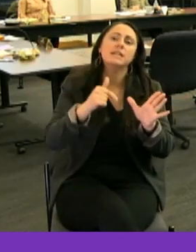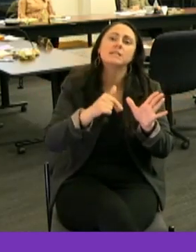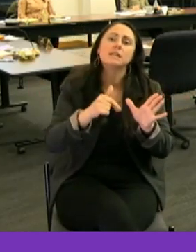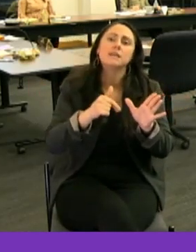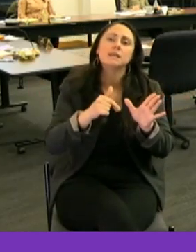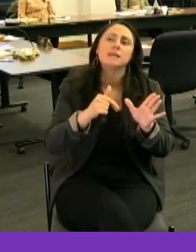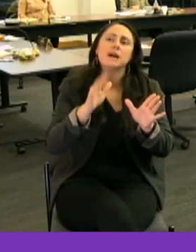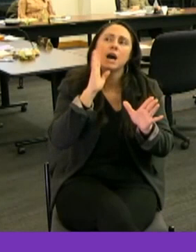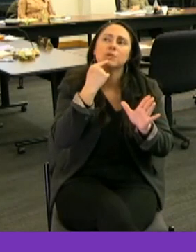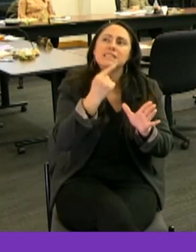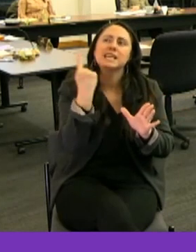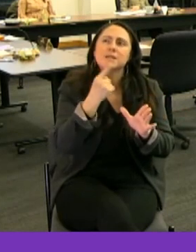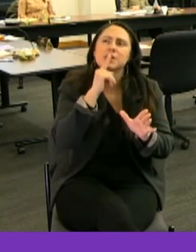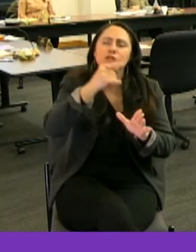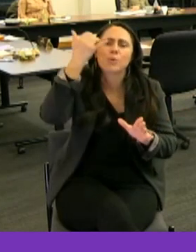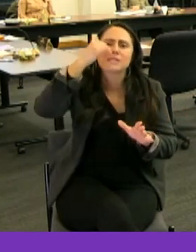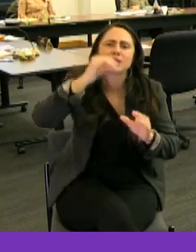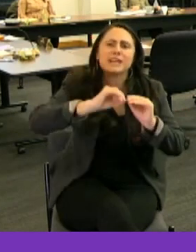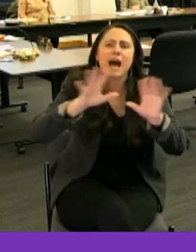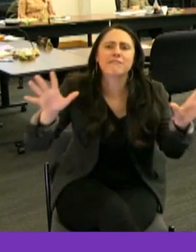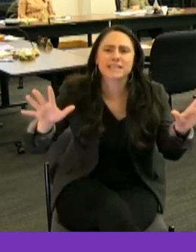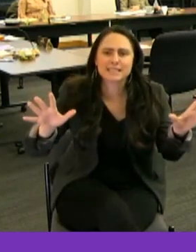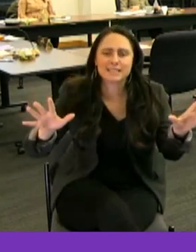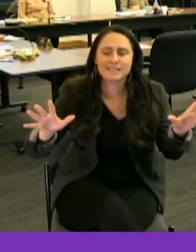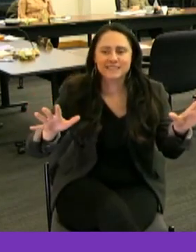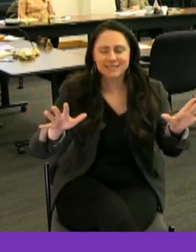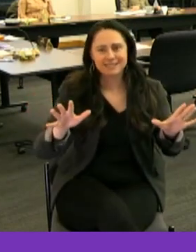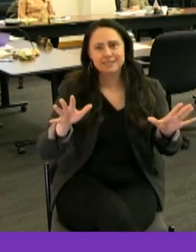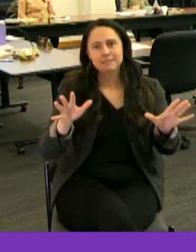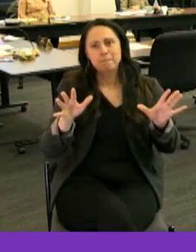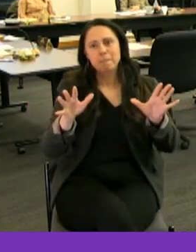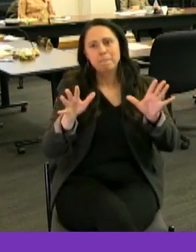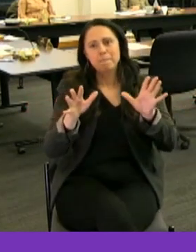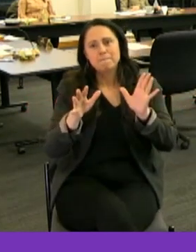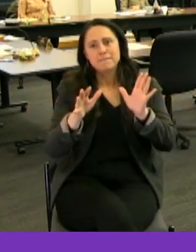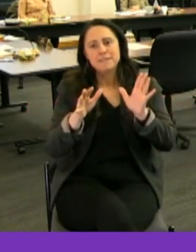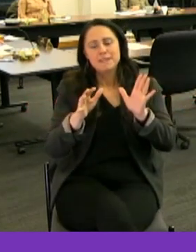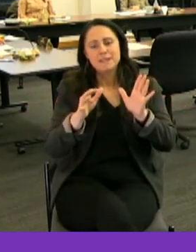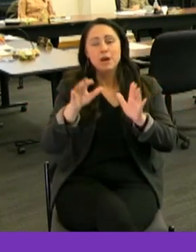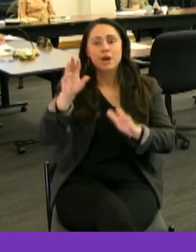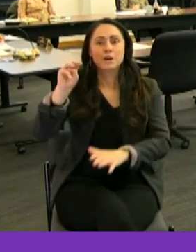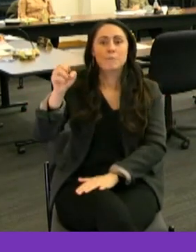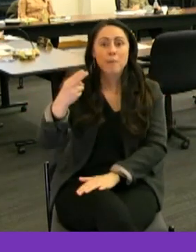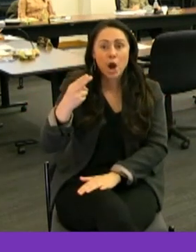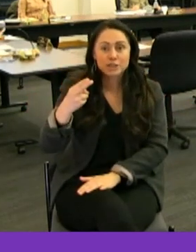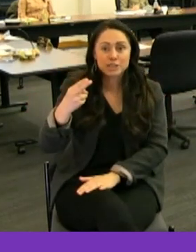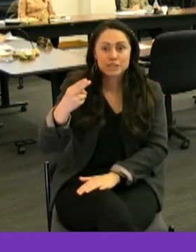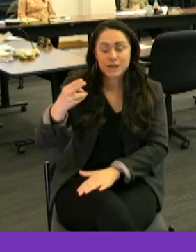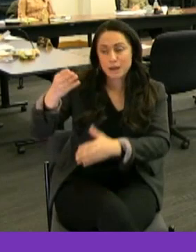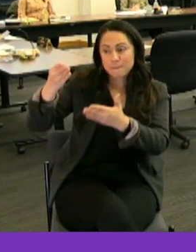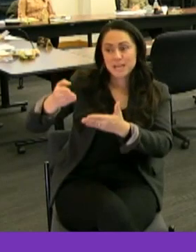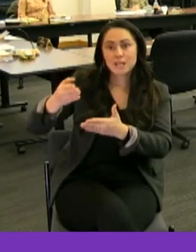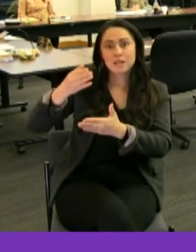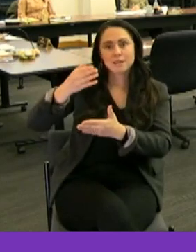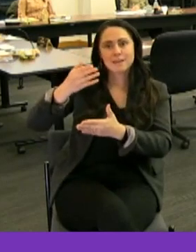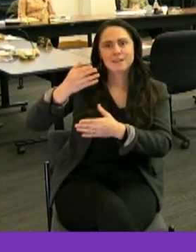going to say something that's so silly and obvious that March being